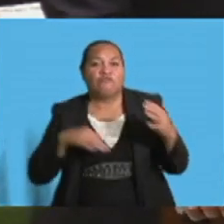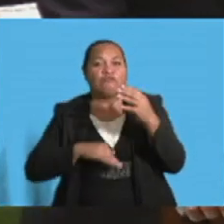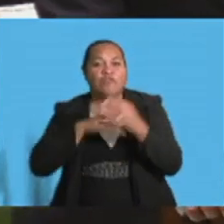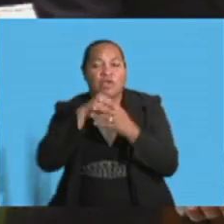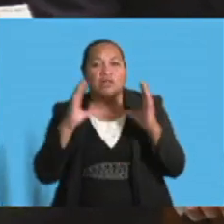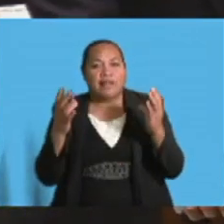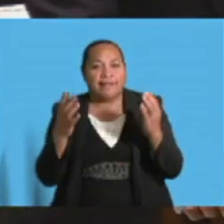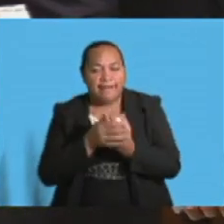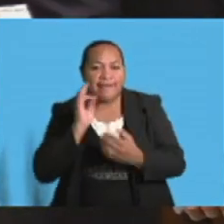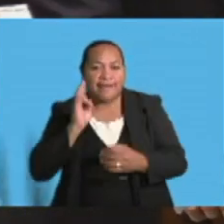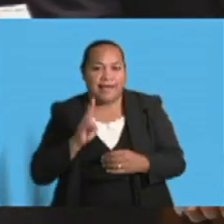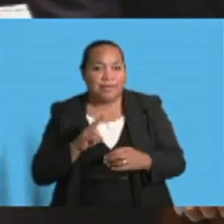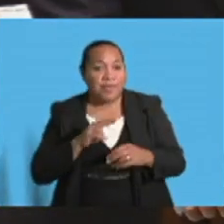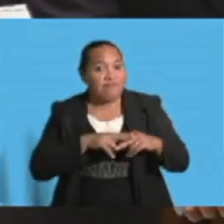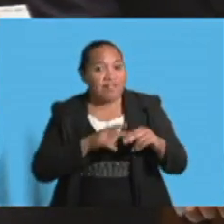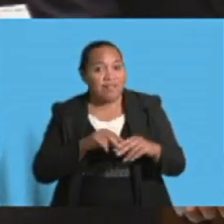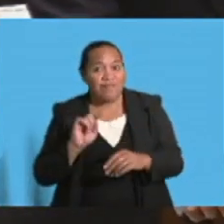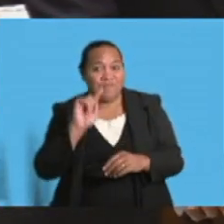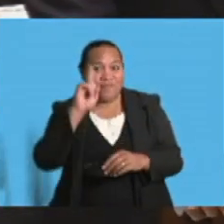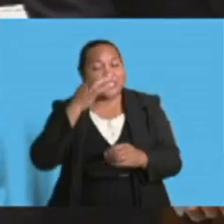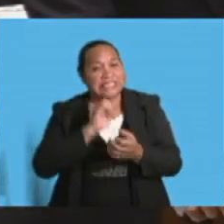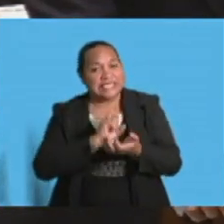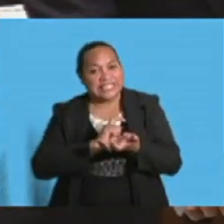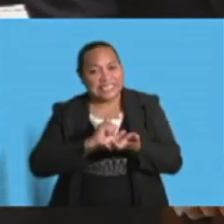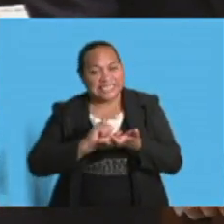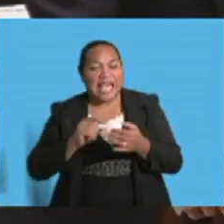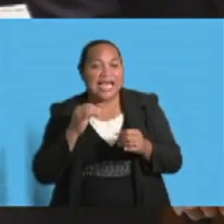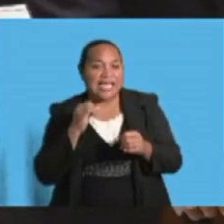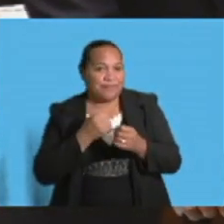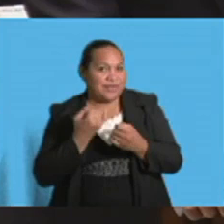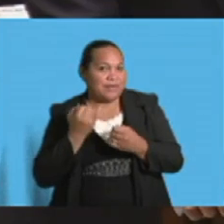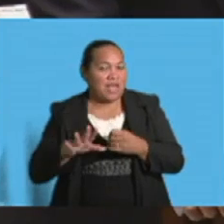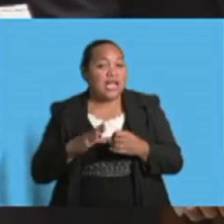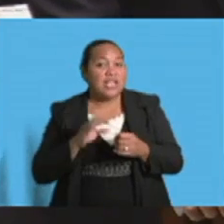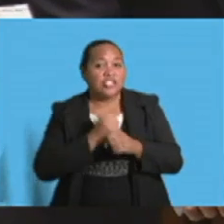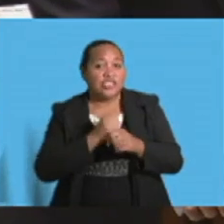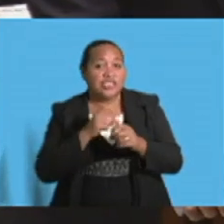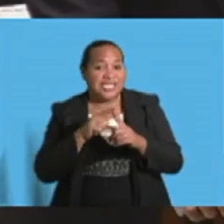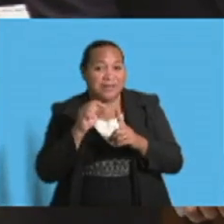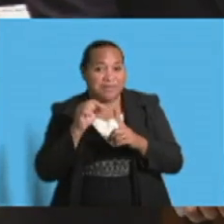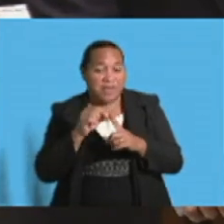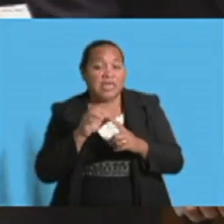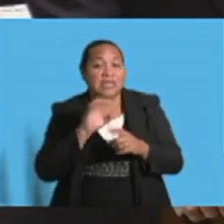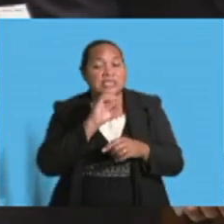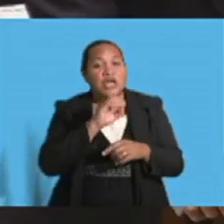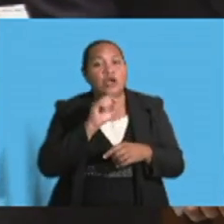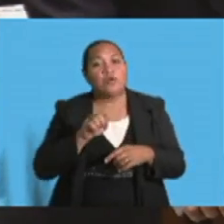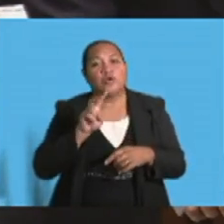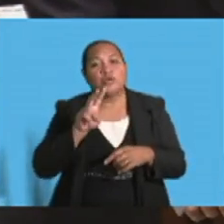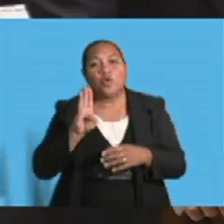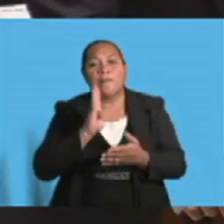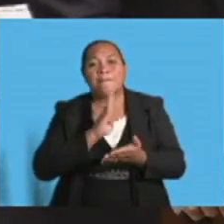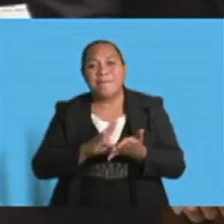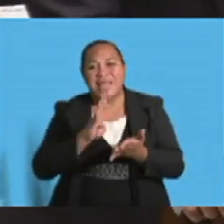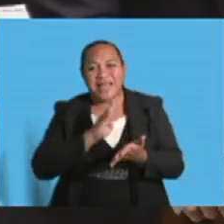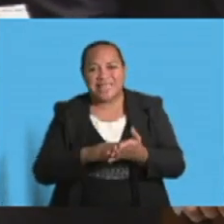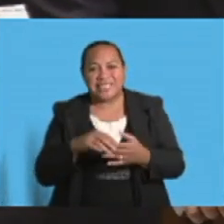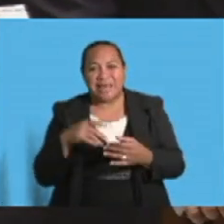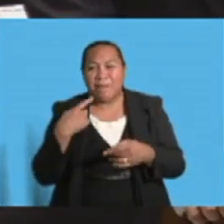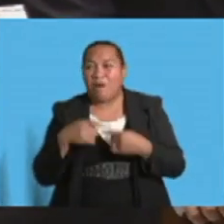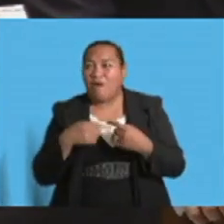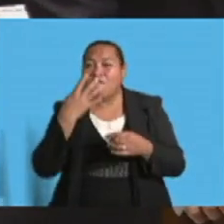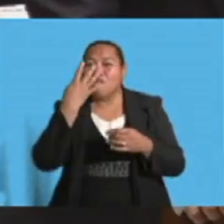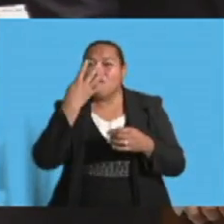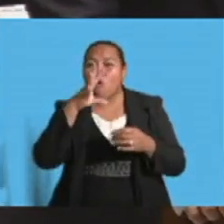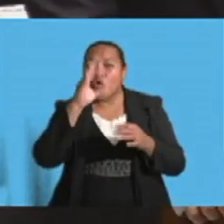clear. At independence, Madam Speaker, our GDP stood at around 0.2 billion. And it took almost 40 years